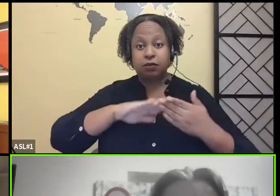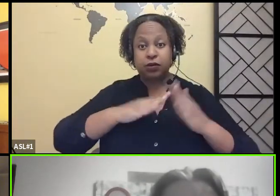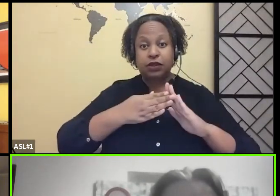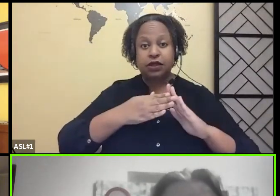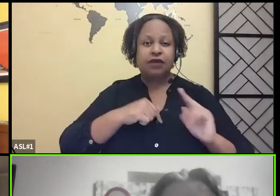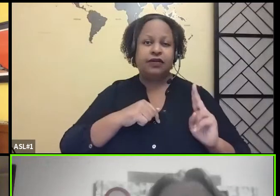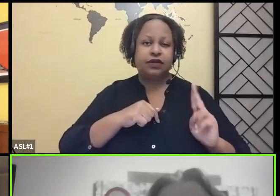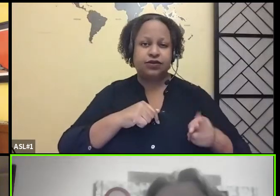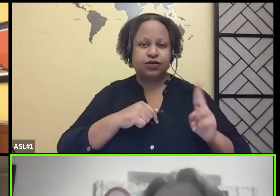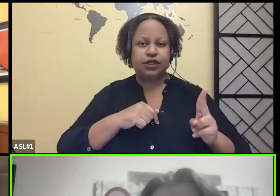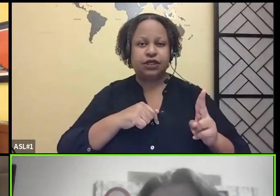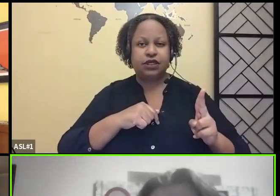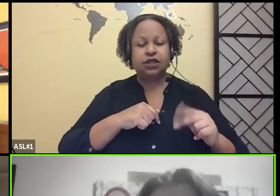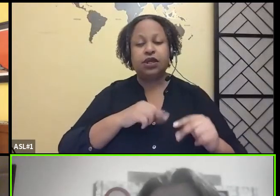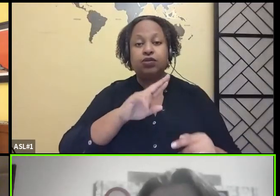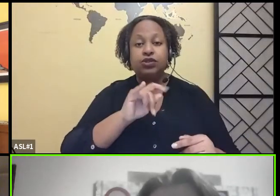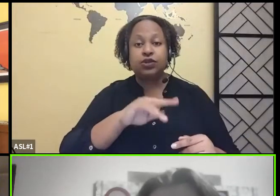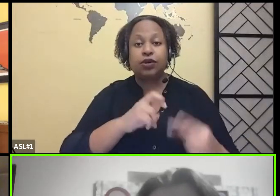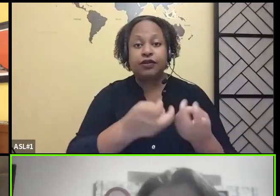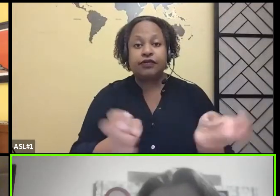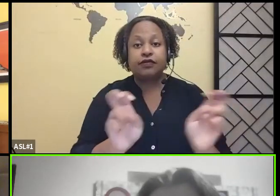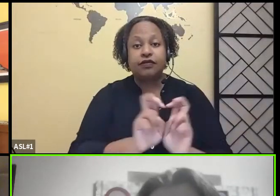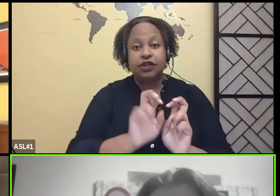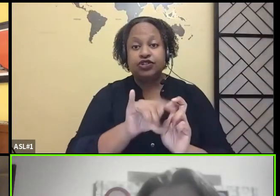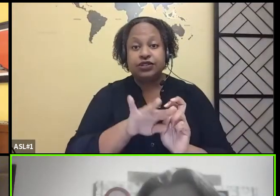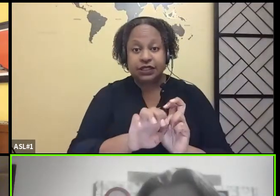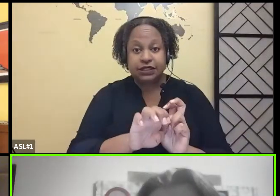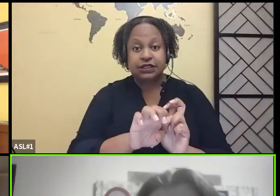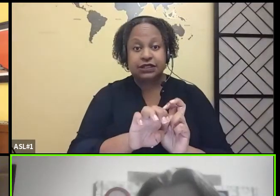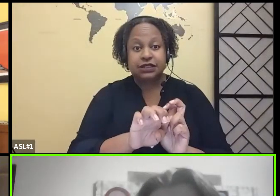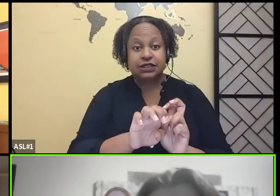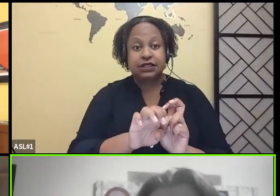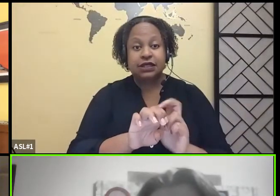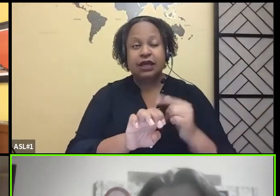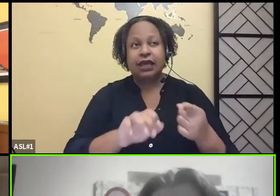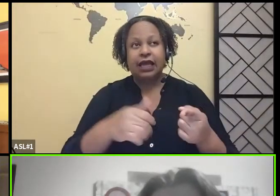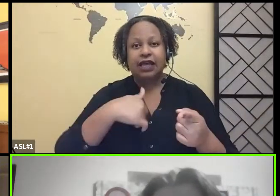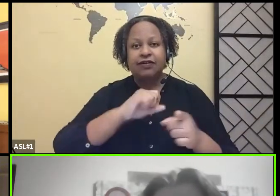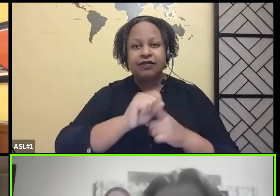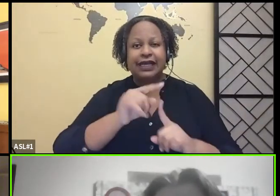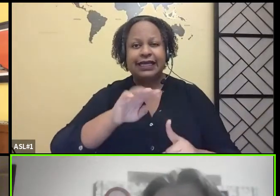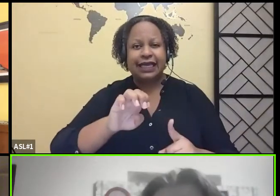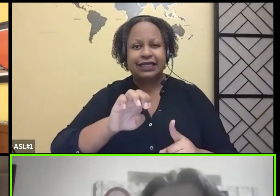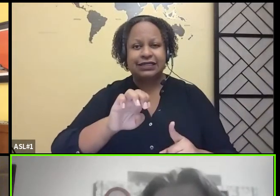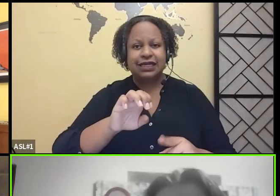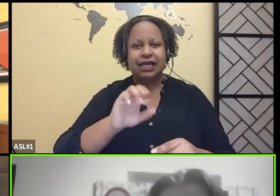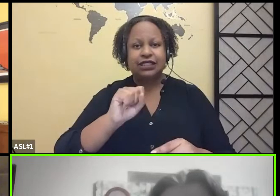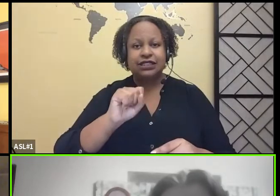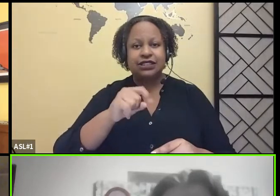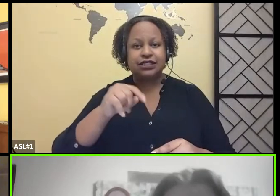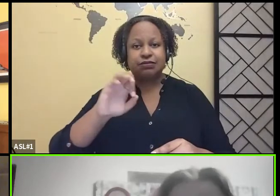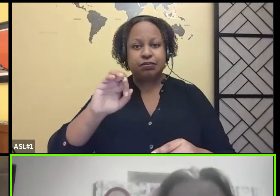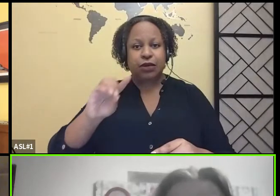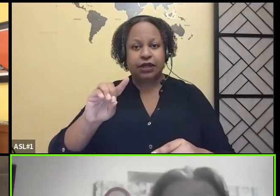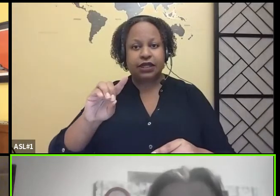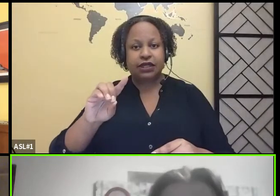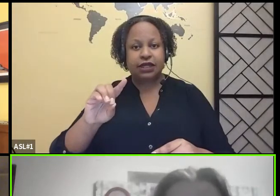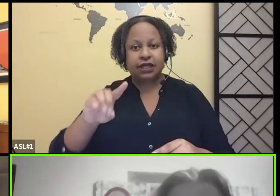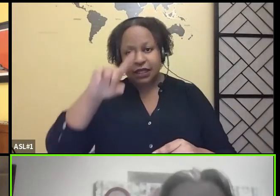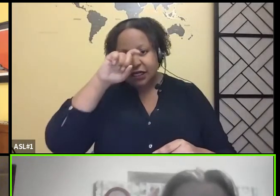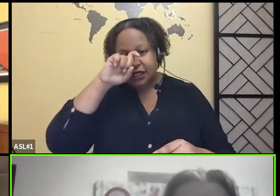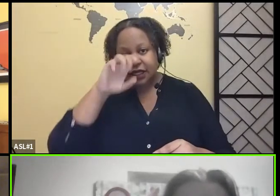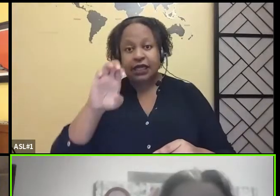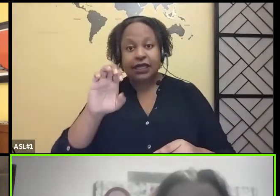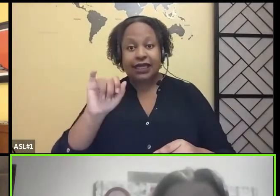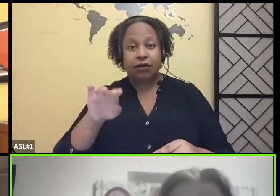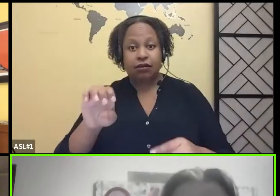restorative justice. How, like, the case of spotted eagle, you know, kill,